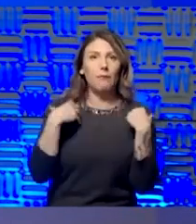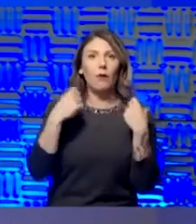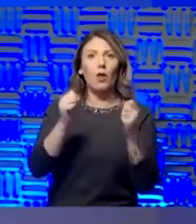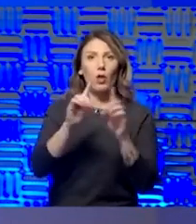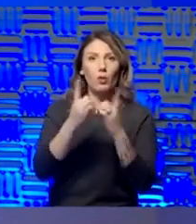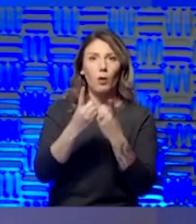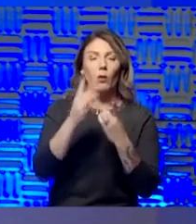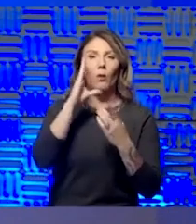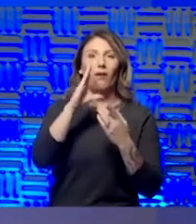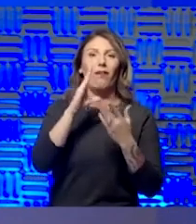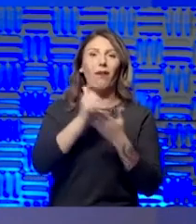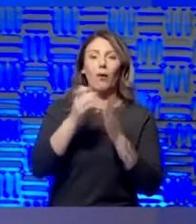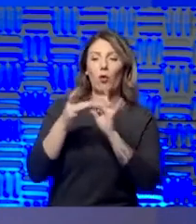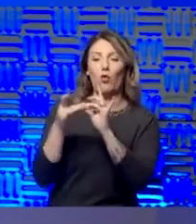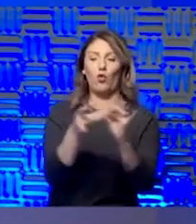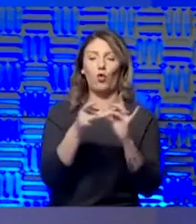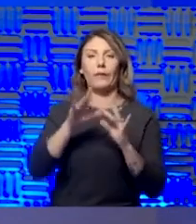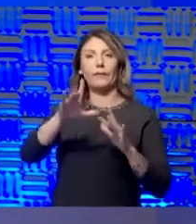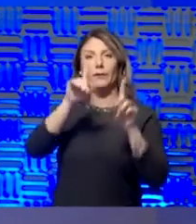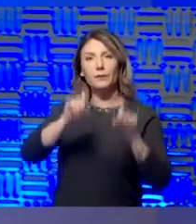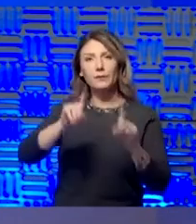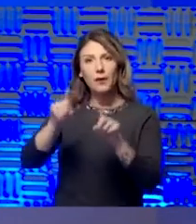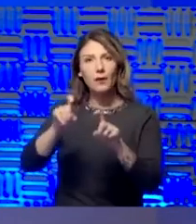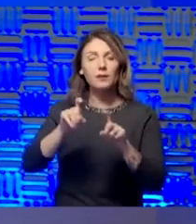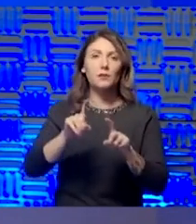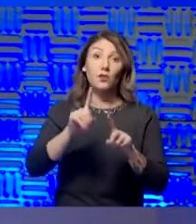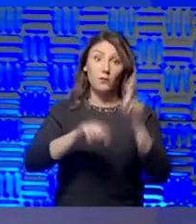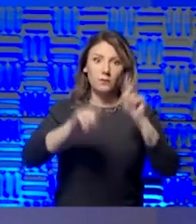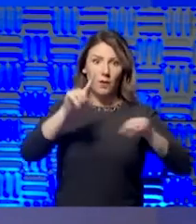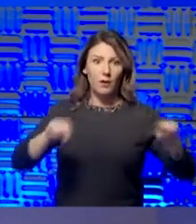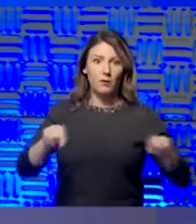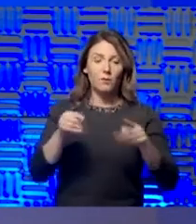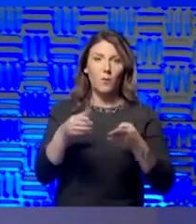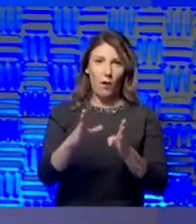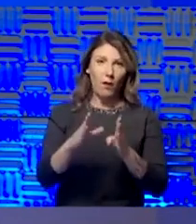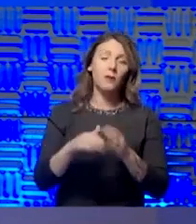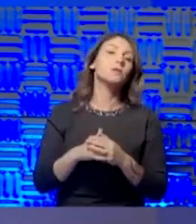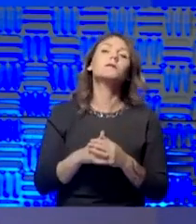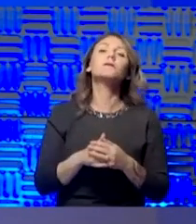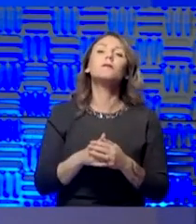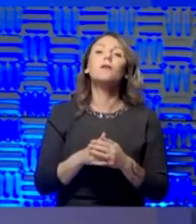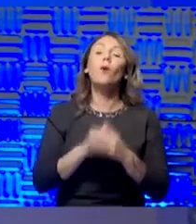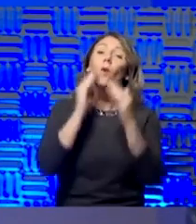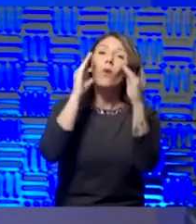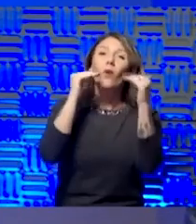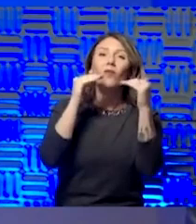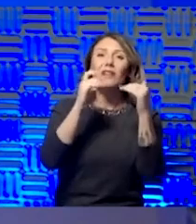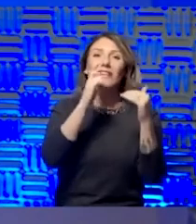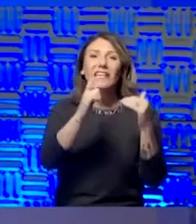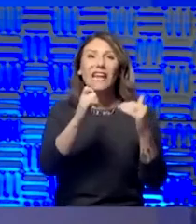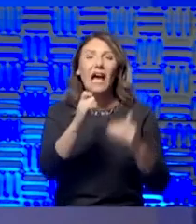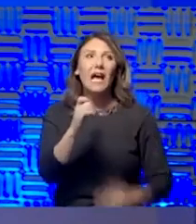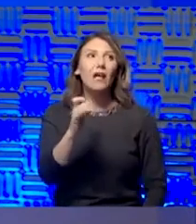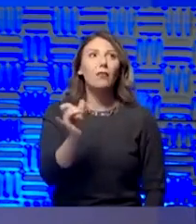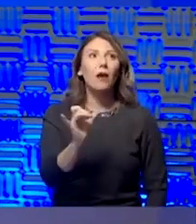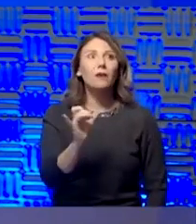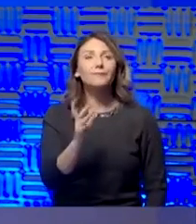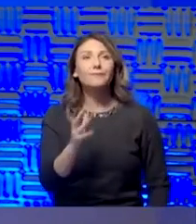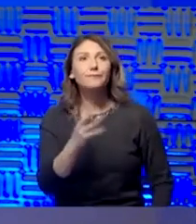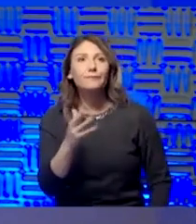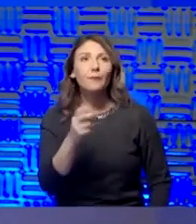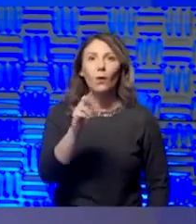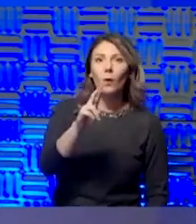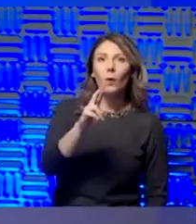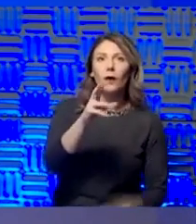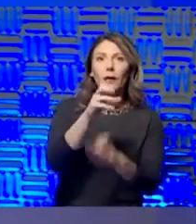is going to help coordinate their testing as well. So there are various means. You know, hopefully it's not going to be too unlike getting or